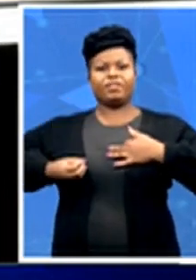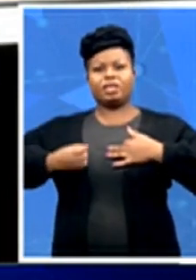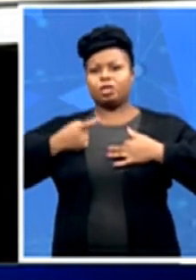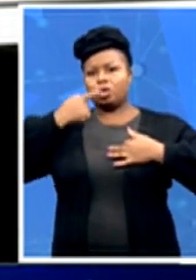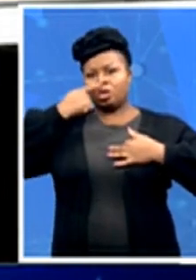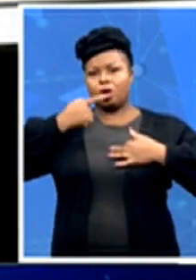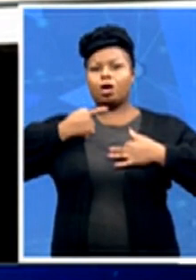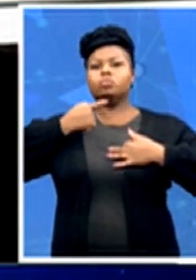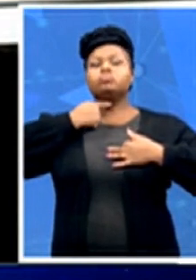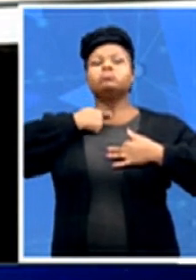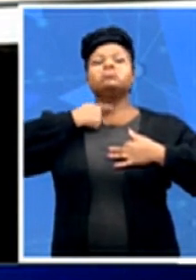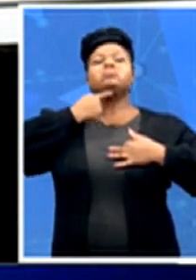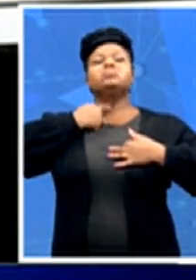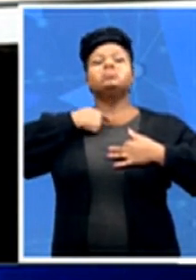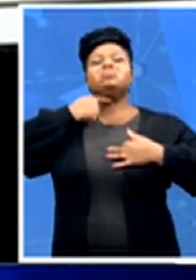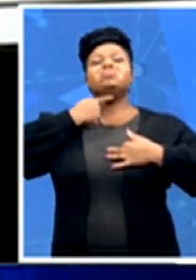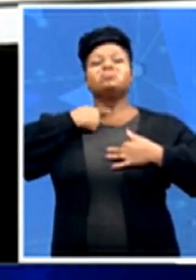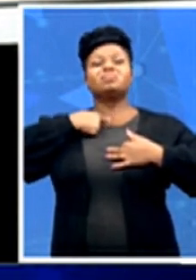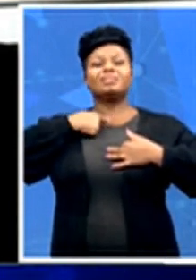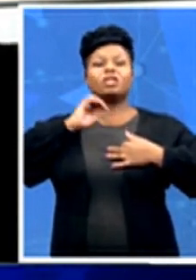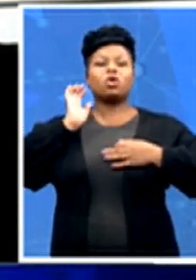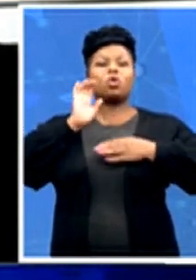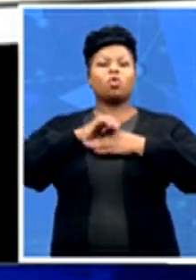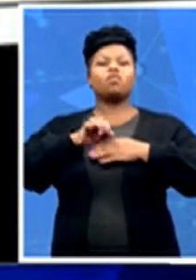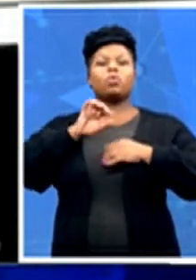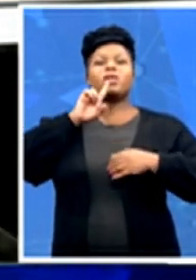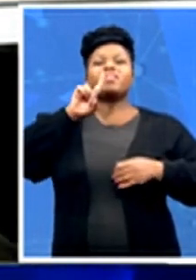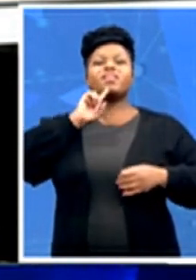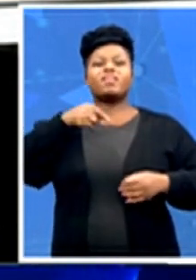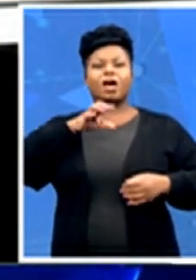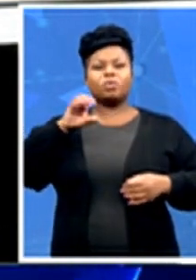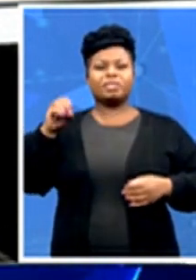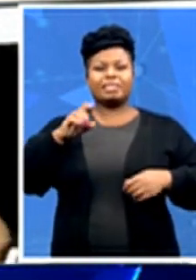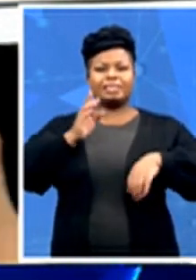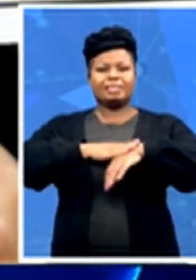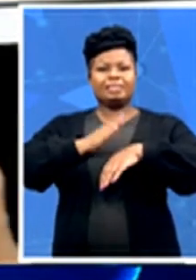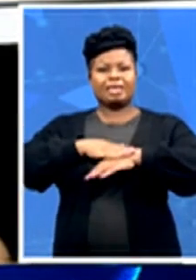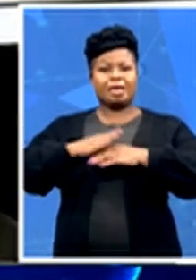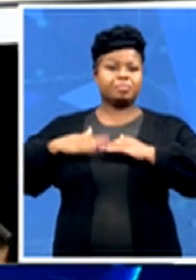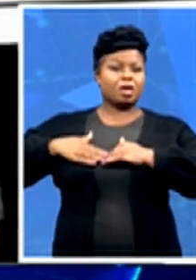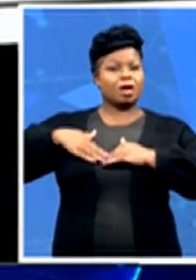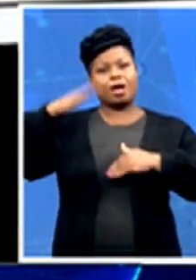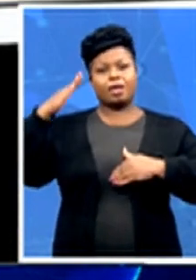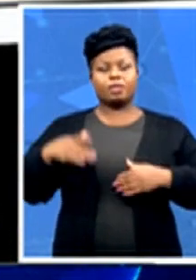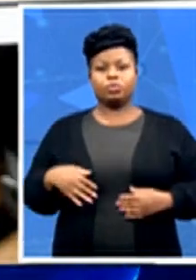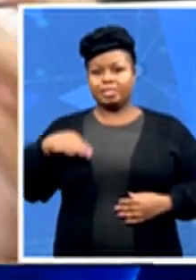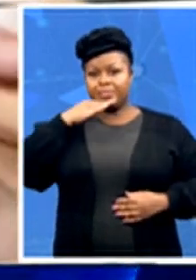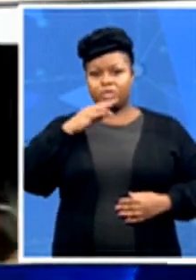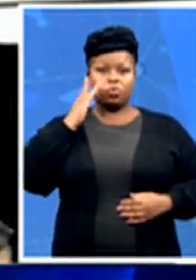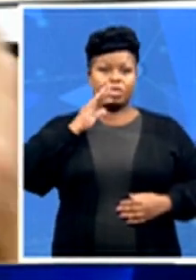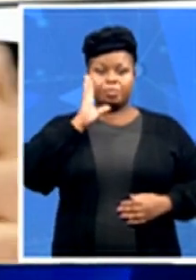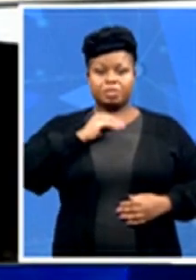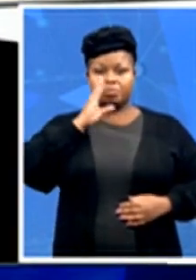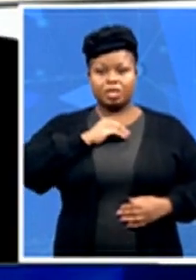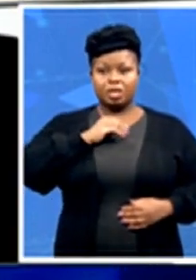over 1,000 times higher. That means that when I'm speaking or when somebody coughs, the amount of